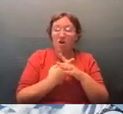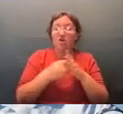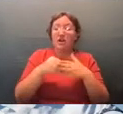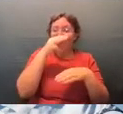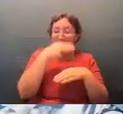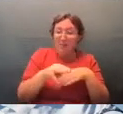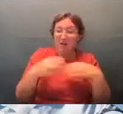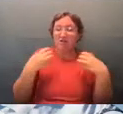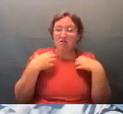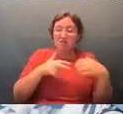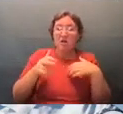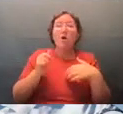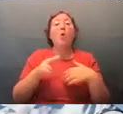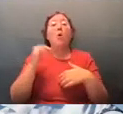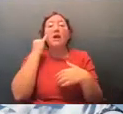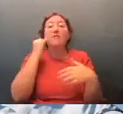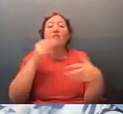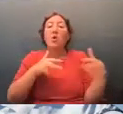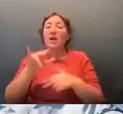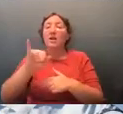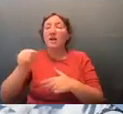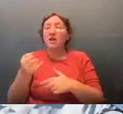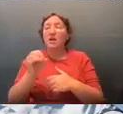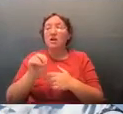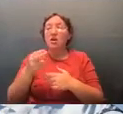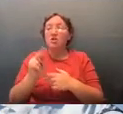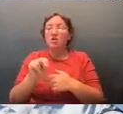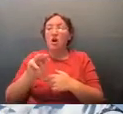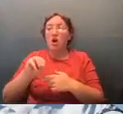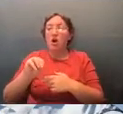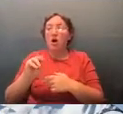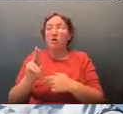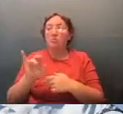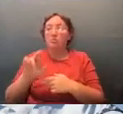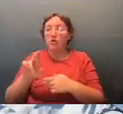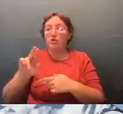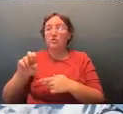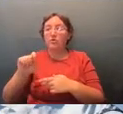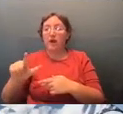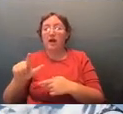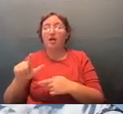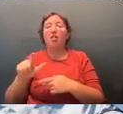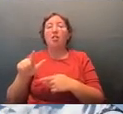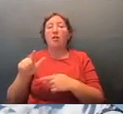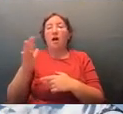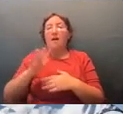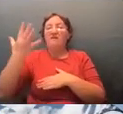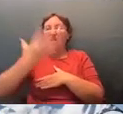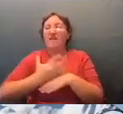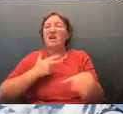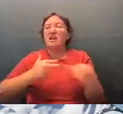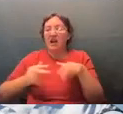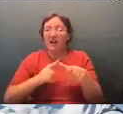If you are hiking like the John Muir Trail, this is a good stopping point if you only want to spend about 5 days on the